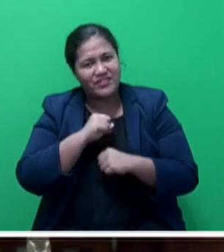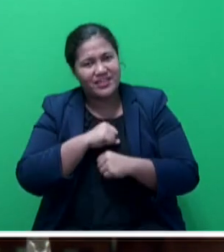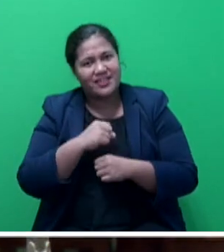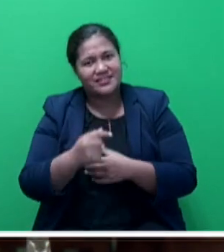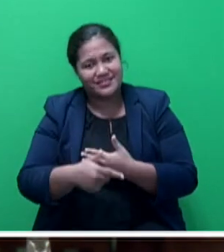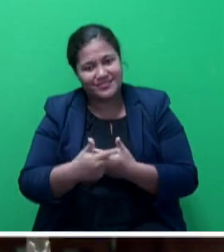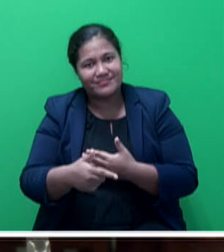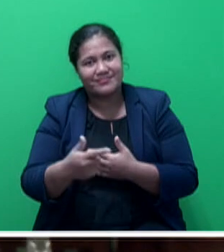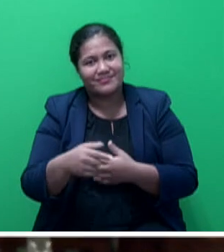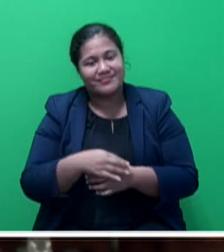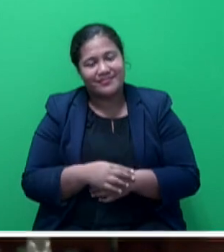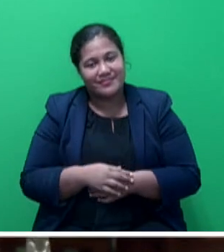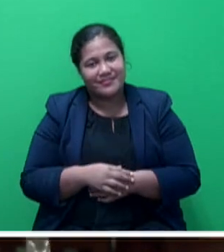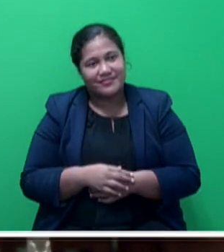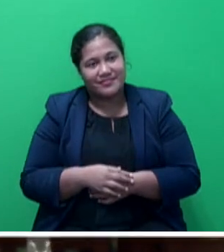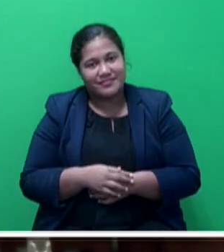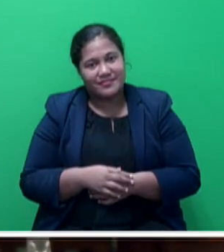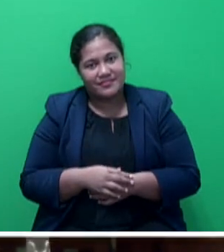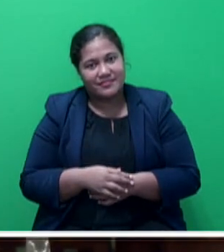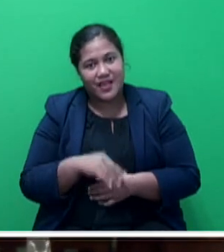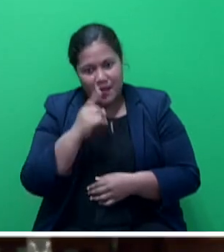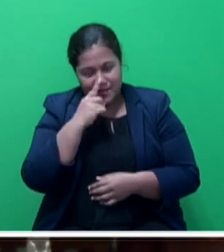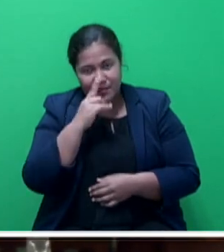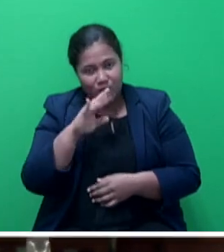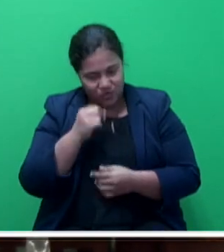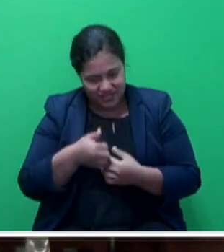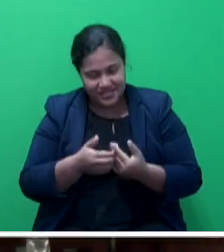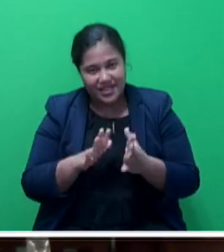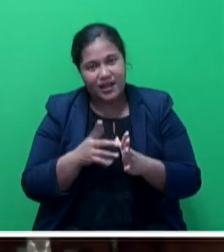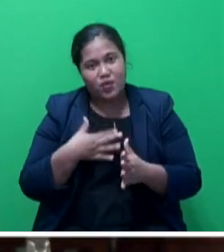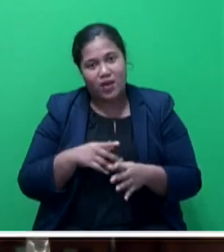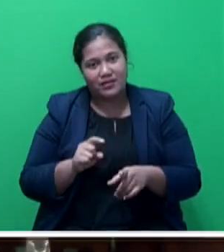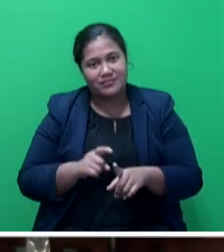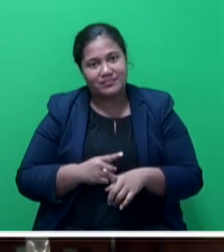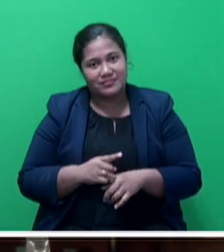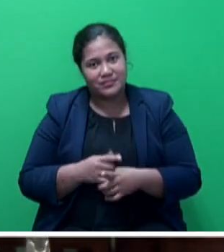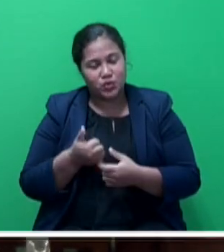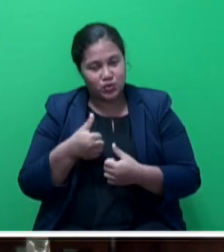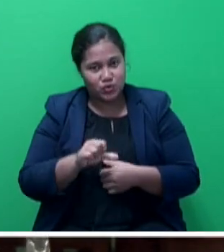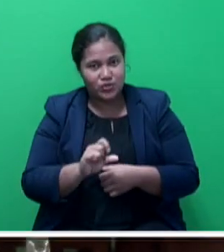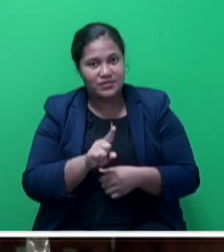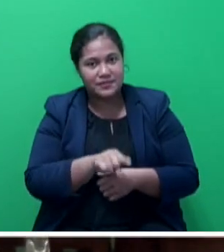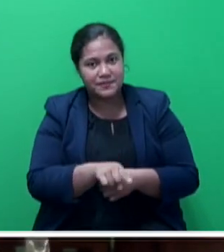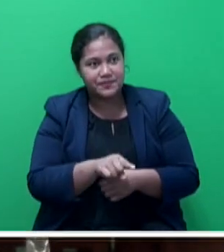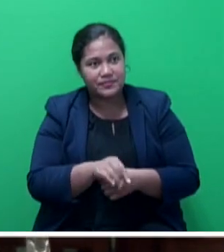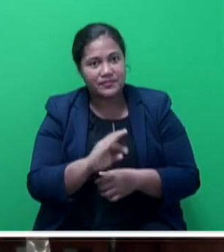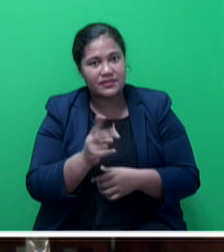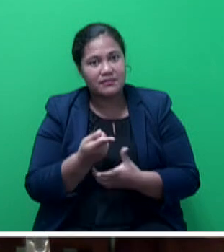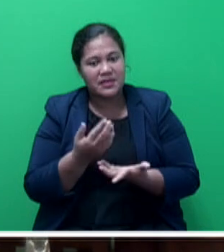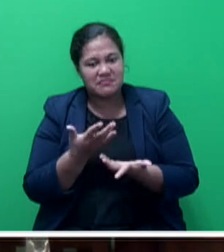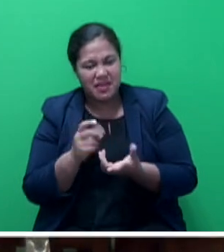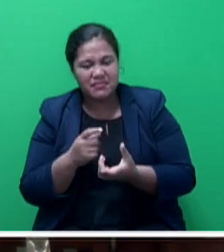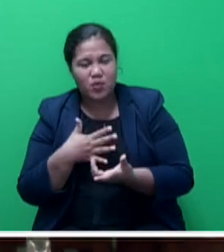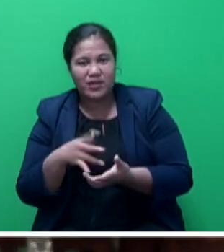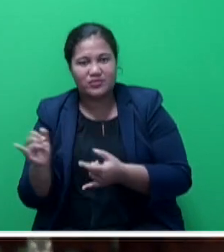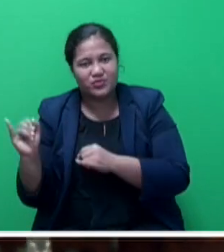People will want to then start perhaps fast-tracking their investments. The shopkeepers will perhaps start importing more